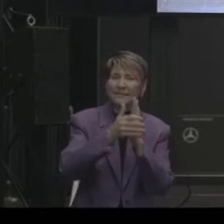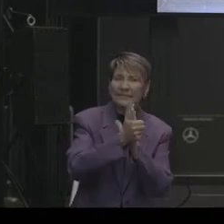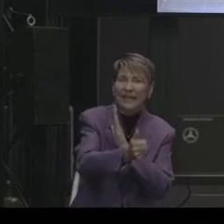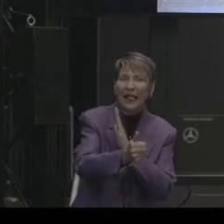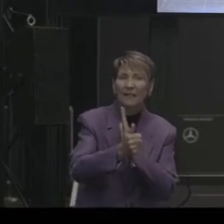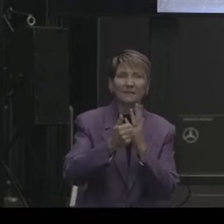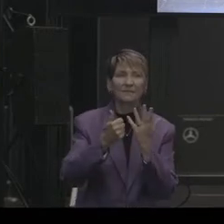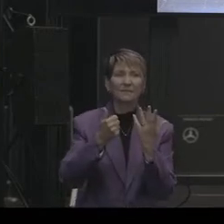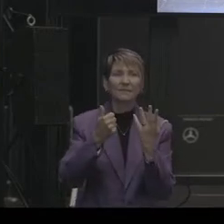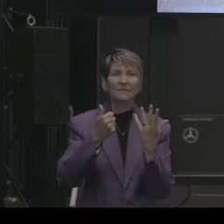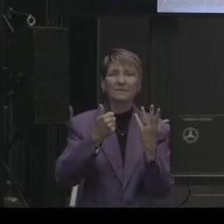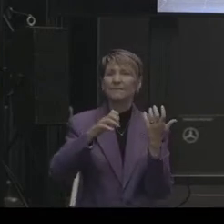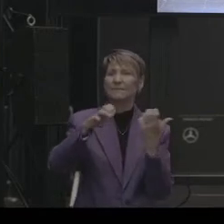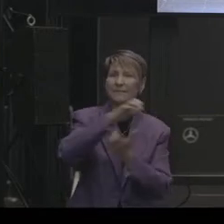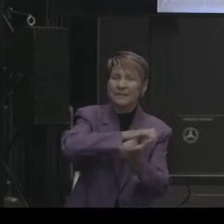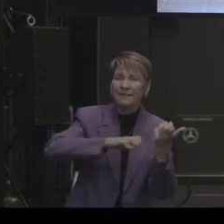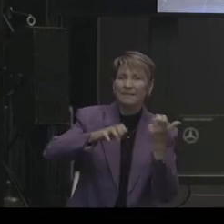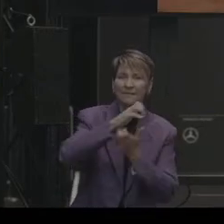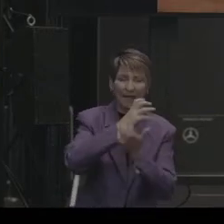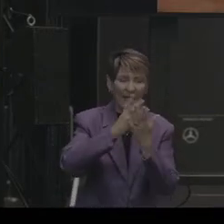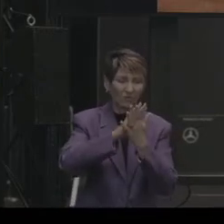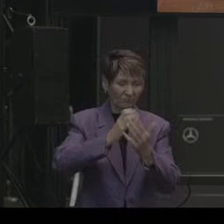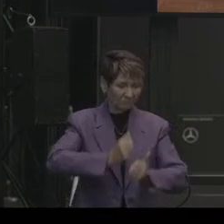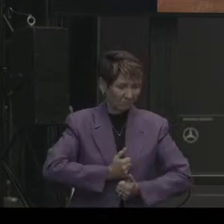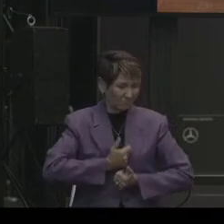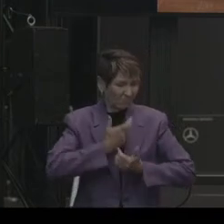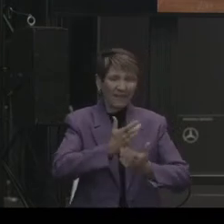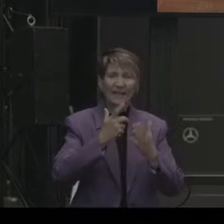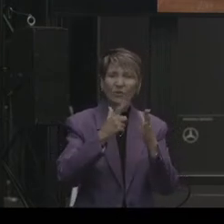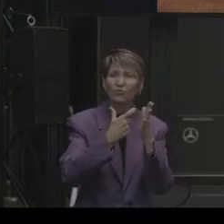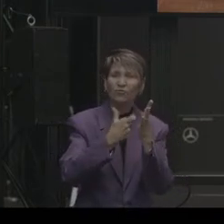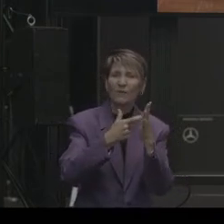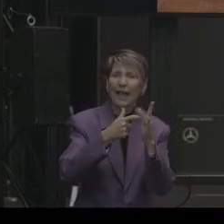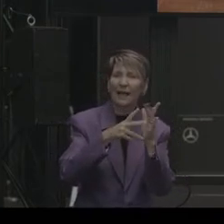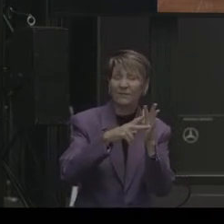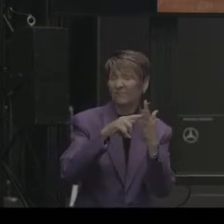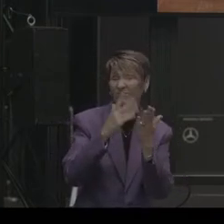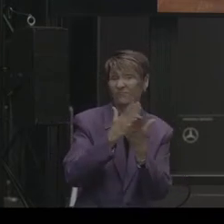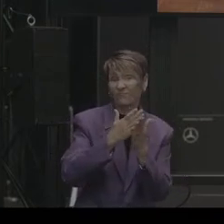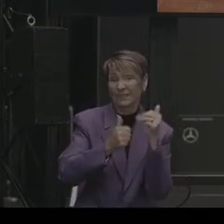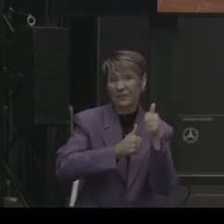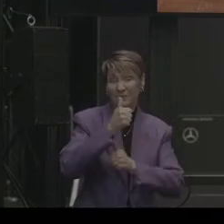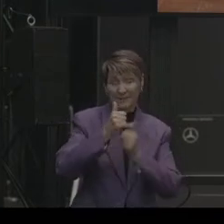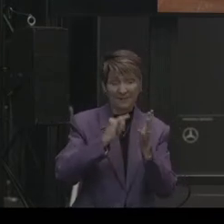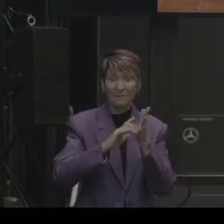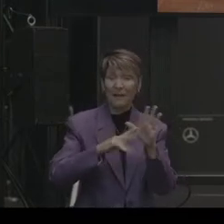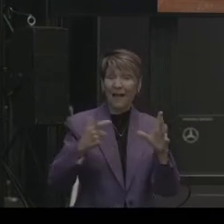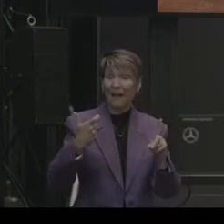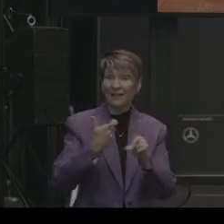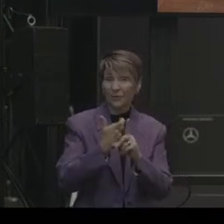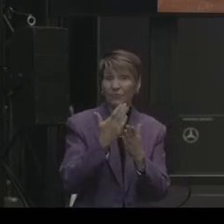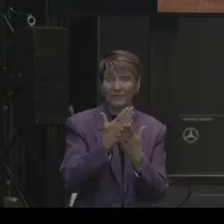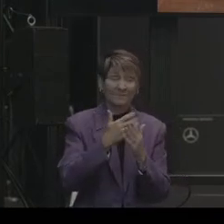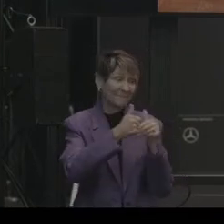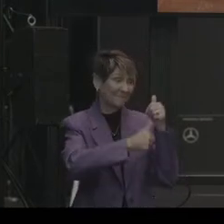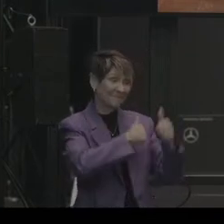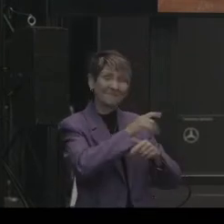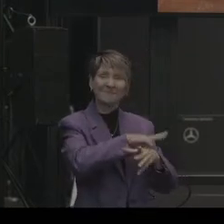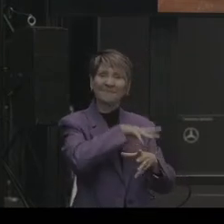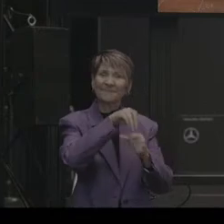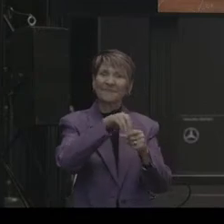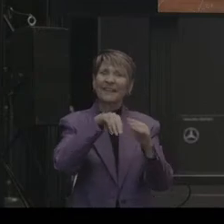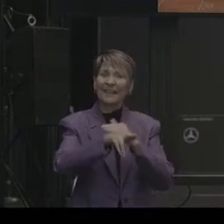and the way that they're expressed in a creative way, and you really epitomize that. So congratulations, Smac. Thank you for being part of NGV